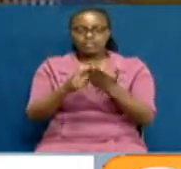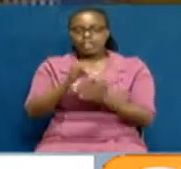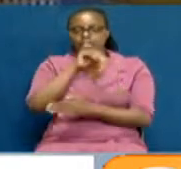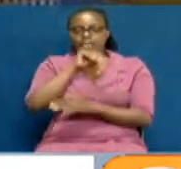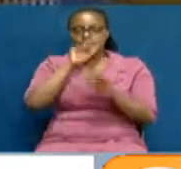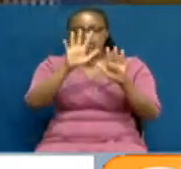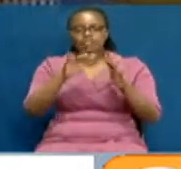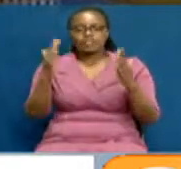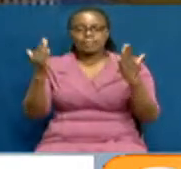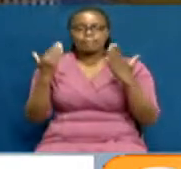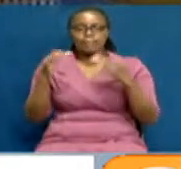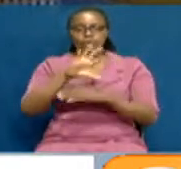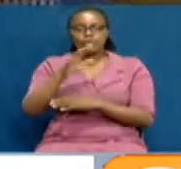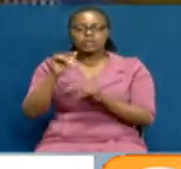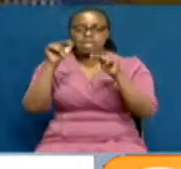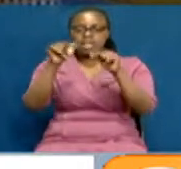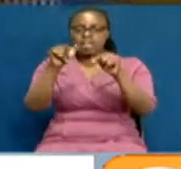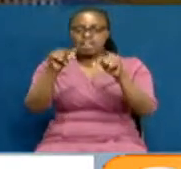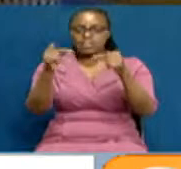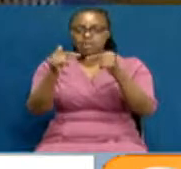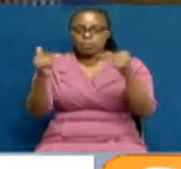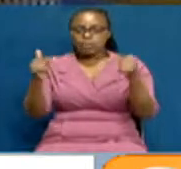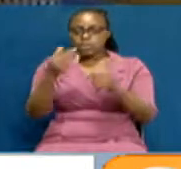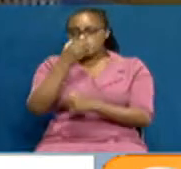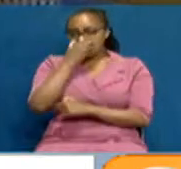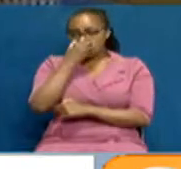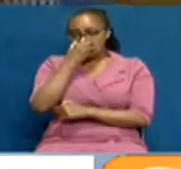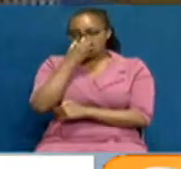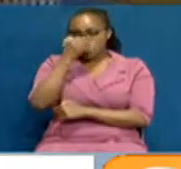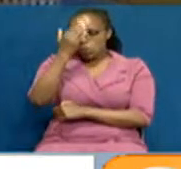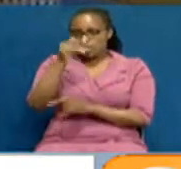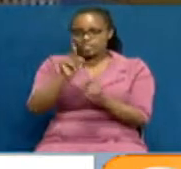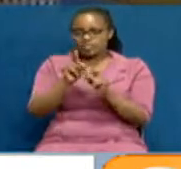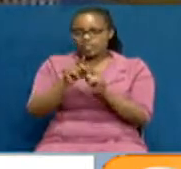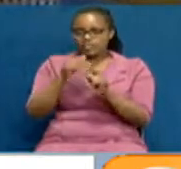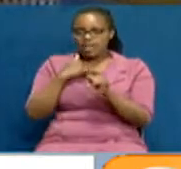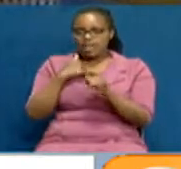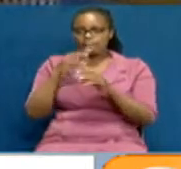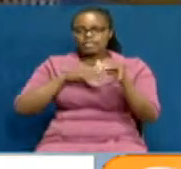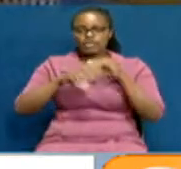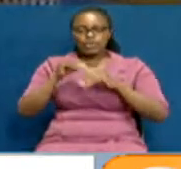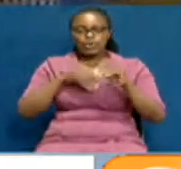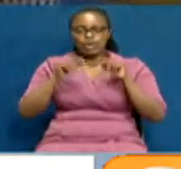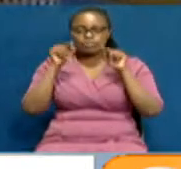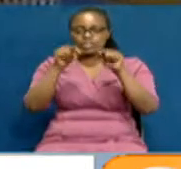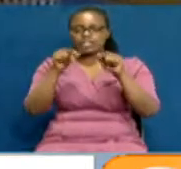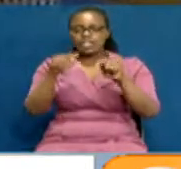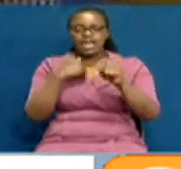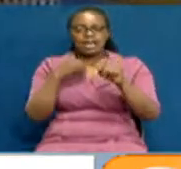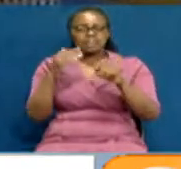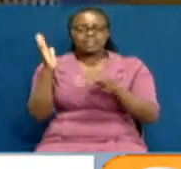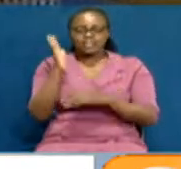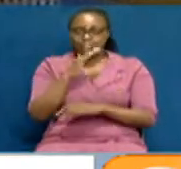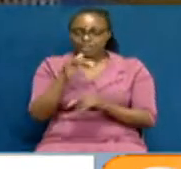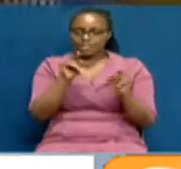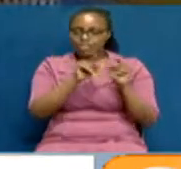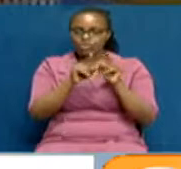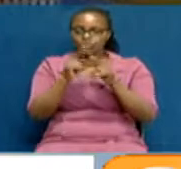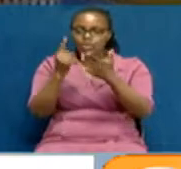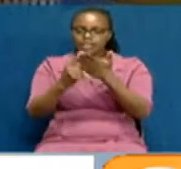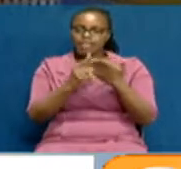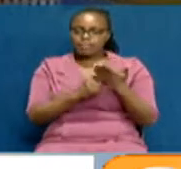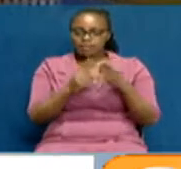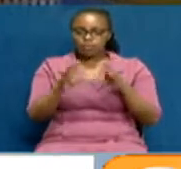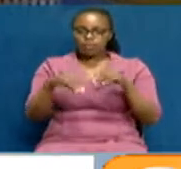who campaigned in Meru County today, accused his opponent, William Ruto, of being tainted by corruption allegations, adding that a debate with him